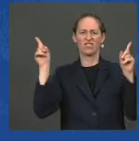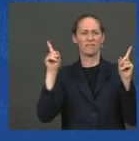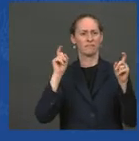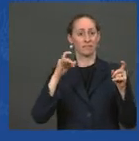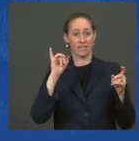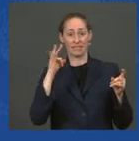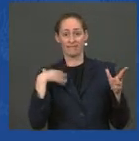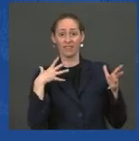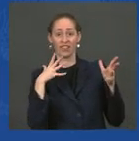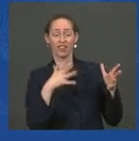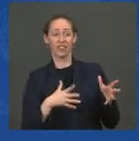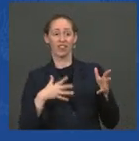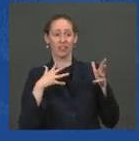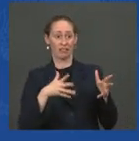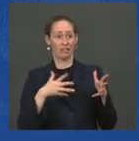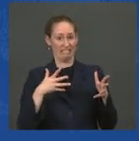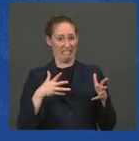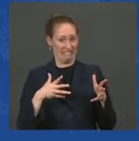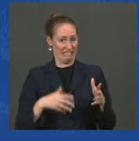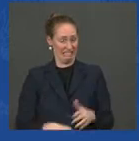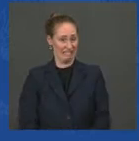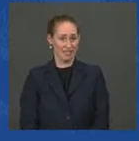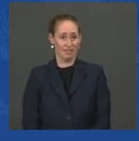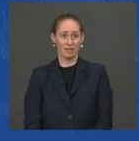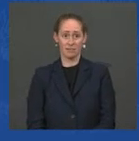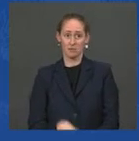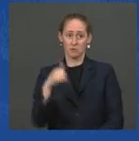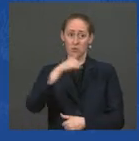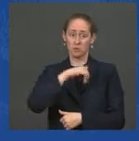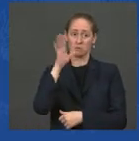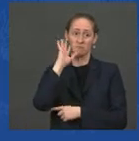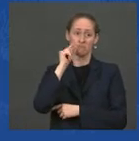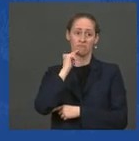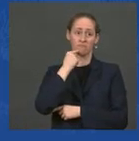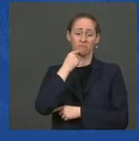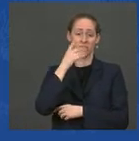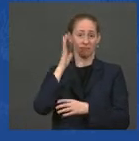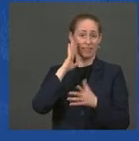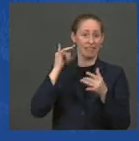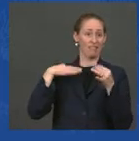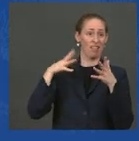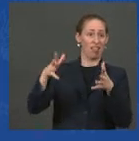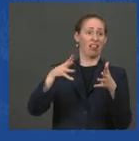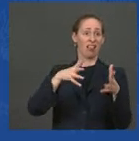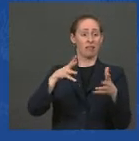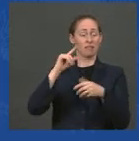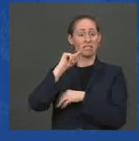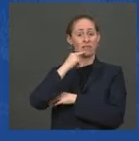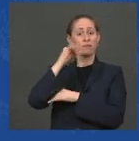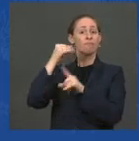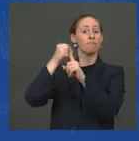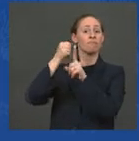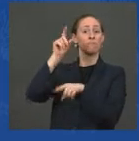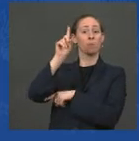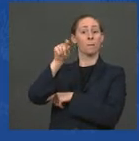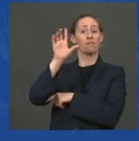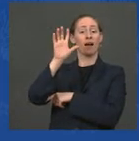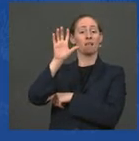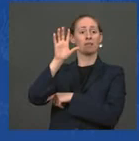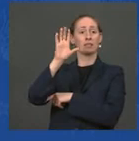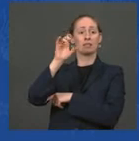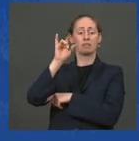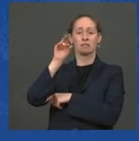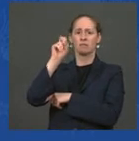something before we reach 1.5 degrees Celsius, we're in trouble. Look, we haven't passed a